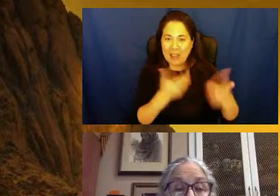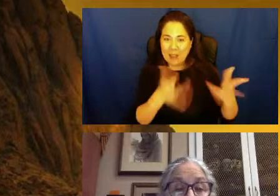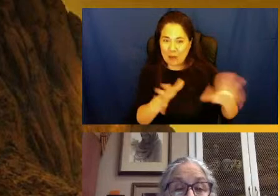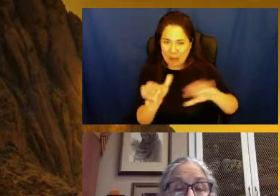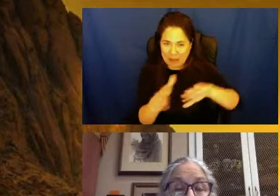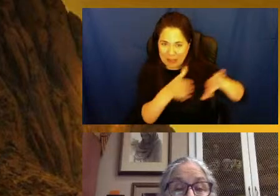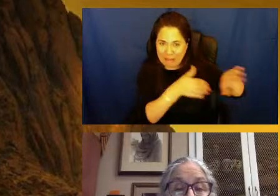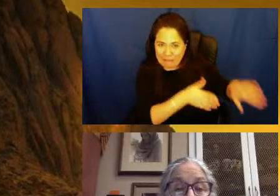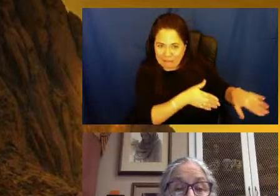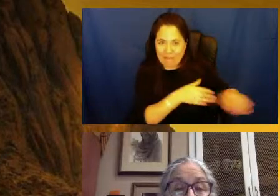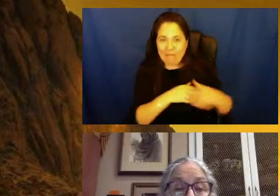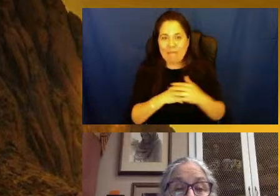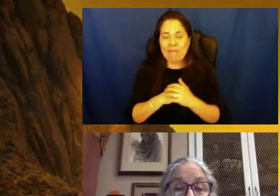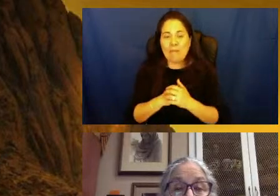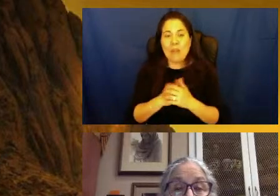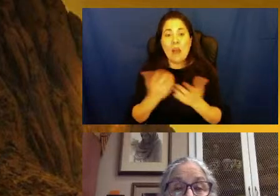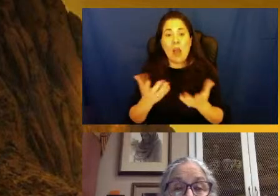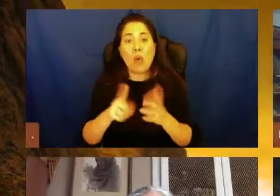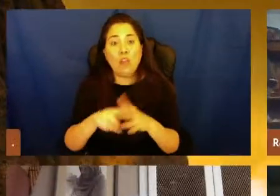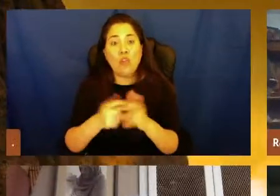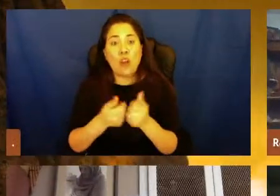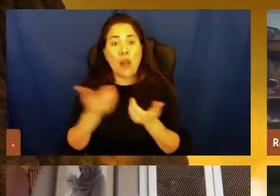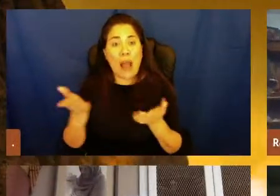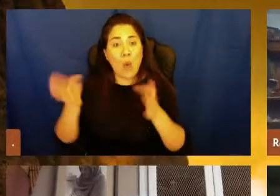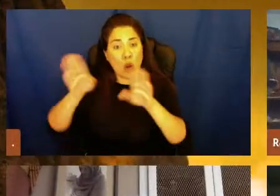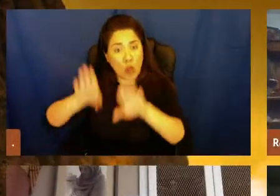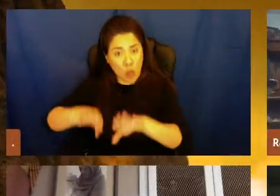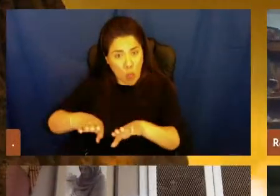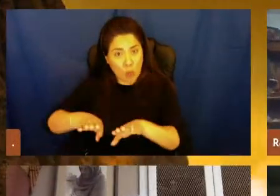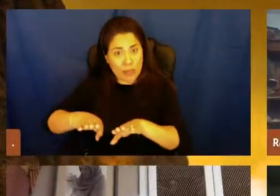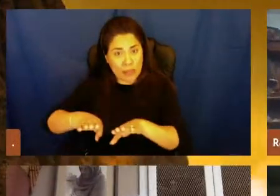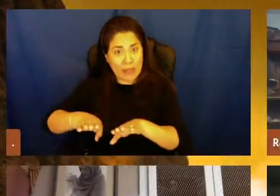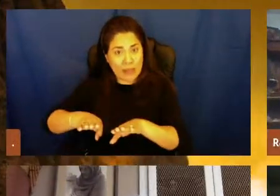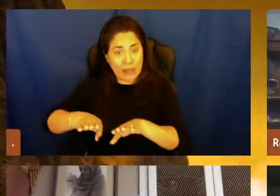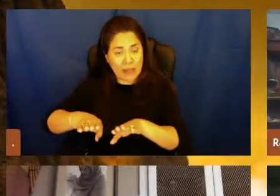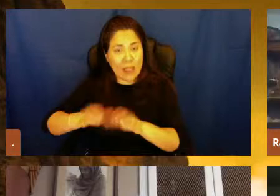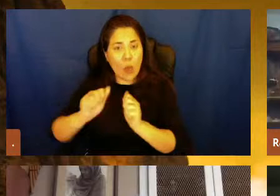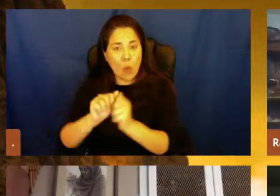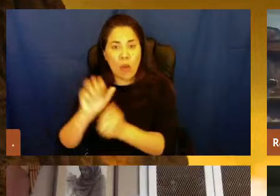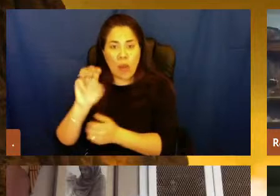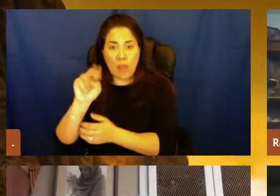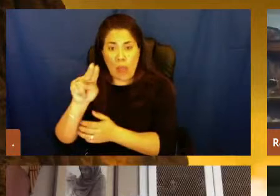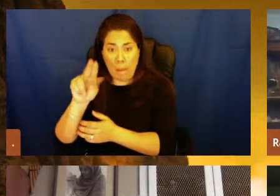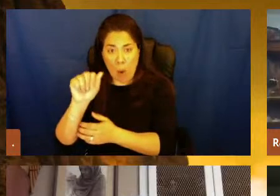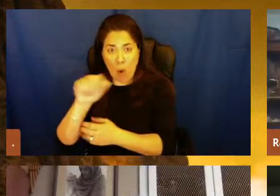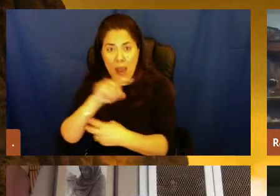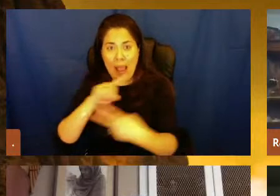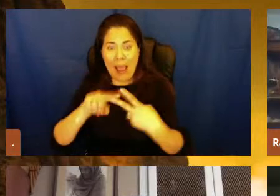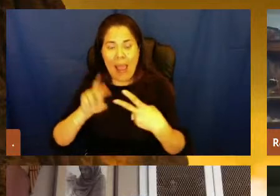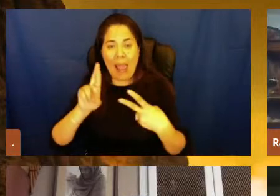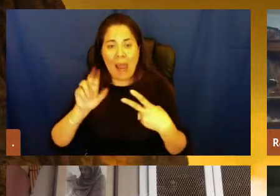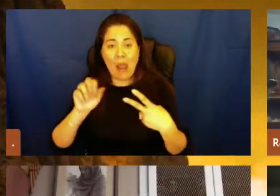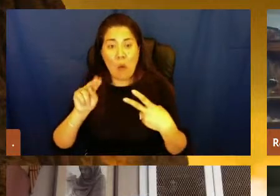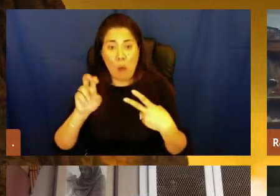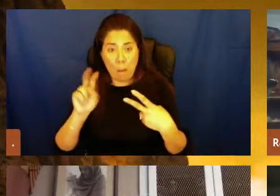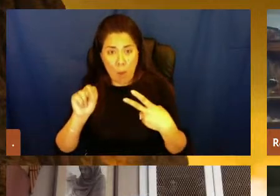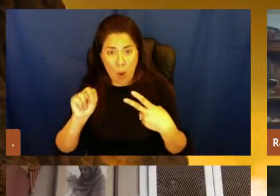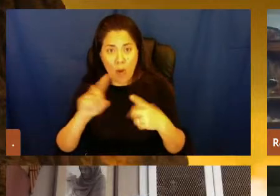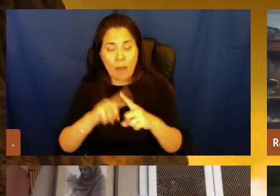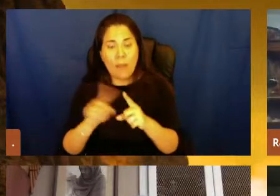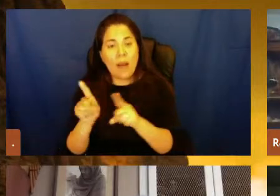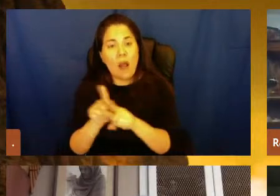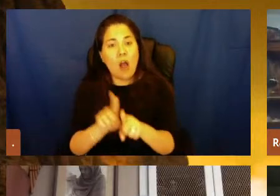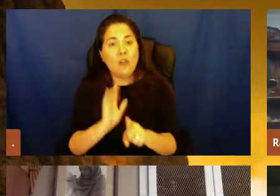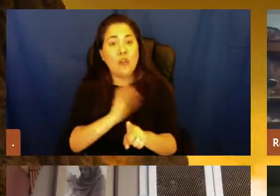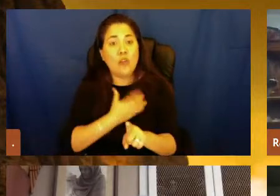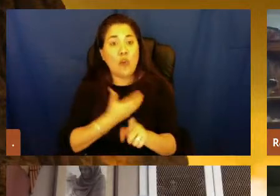into our closing with Mona and Ramon. But I just also, to our